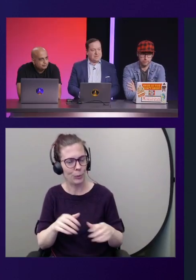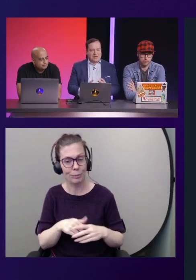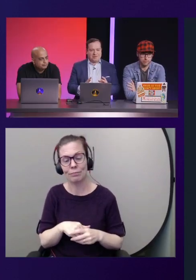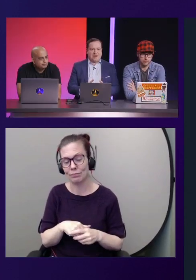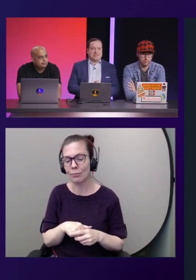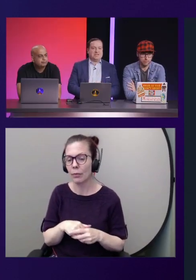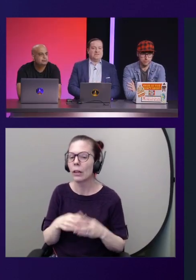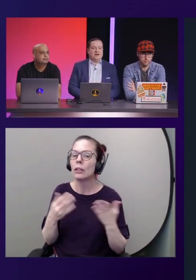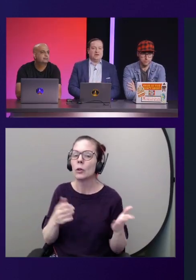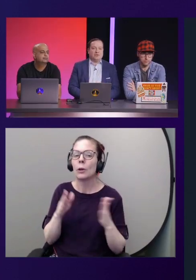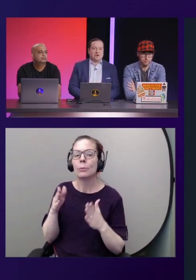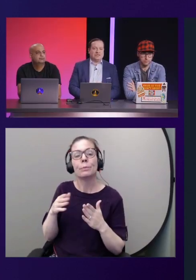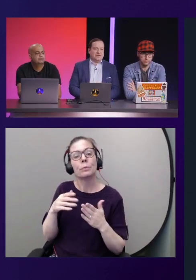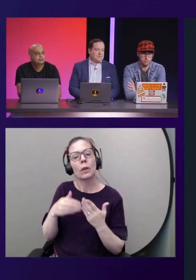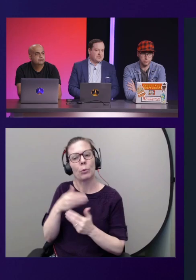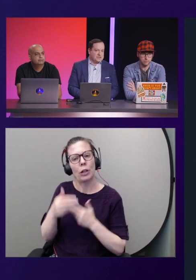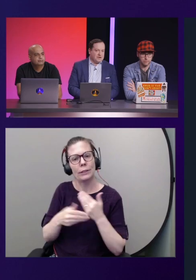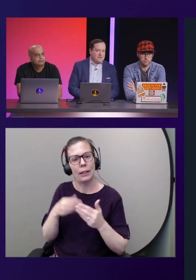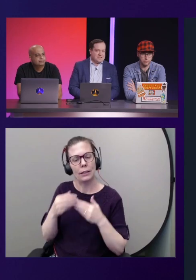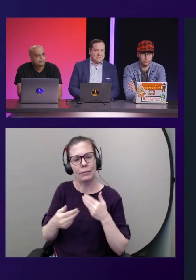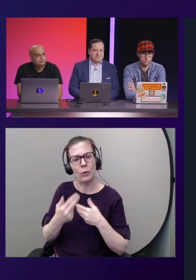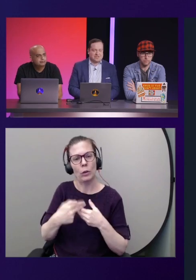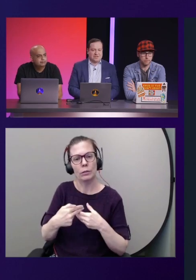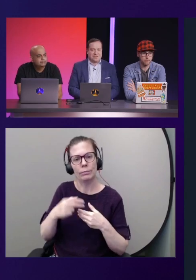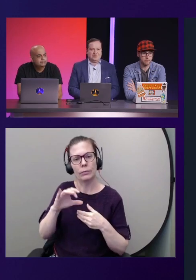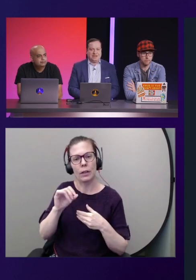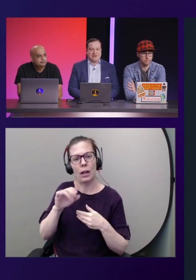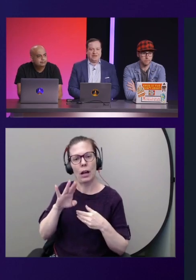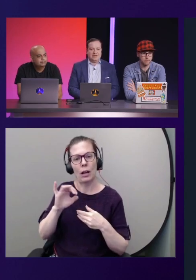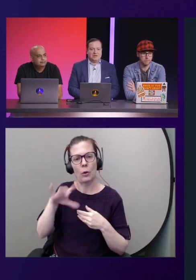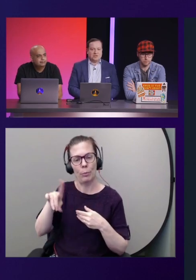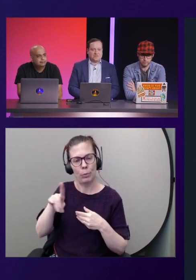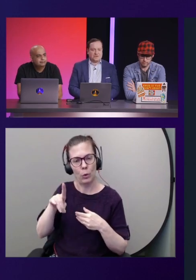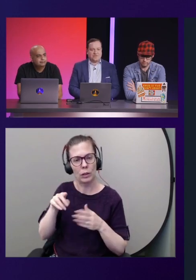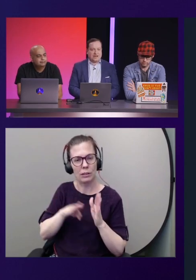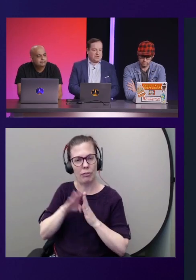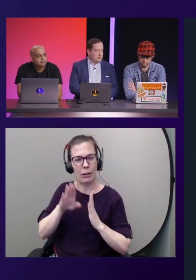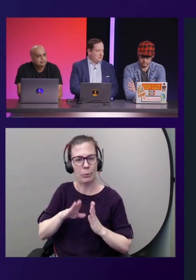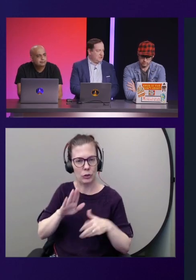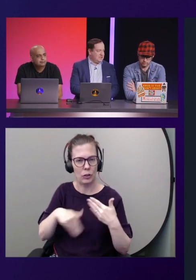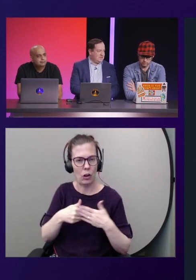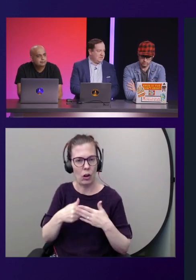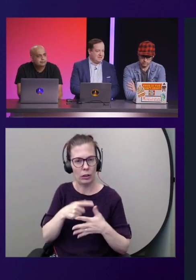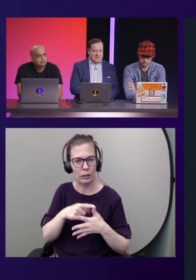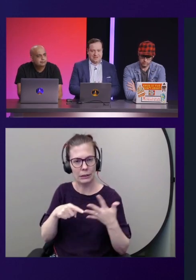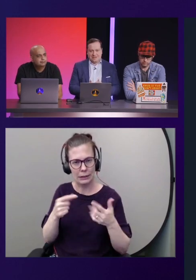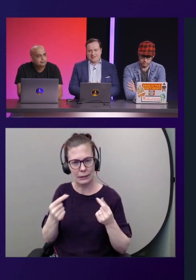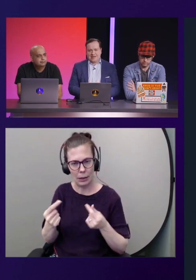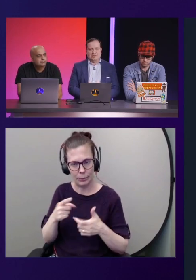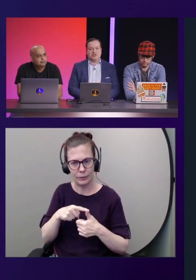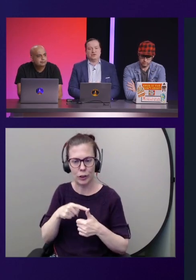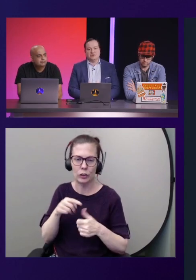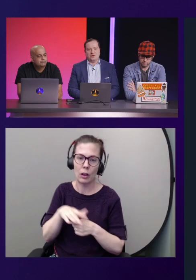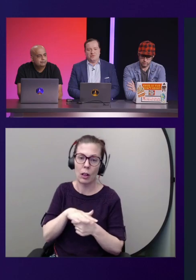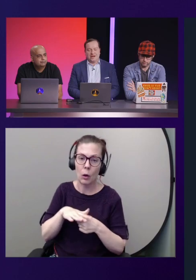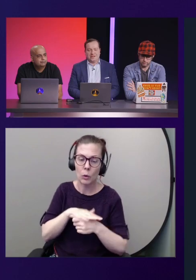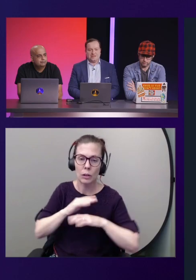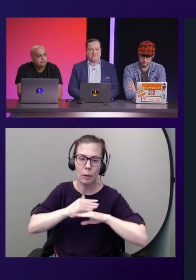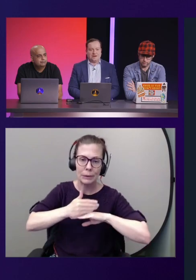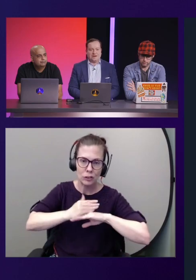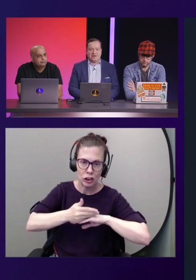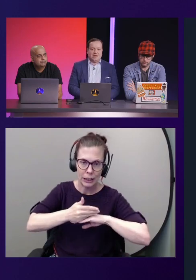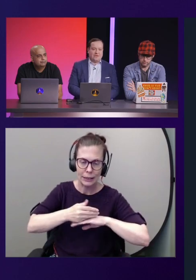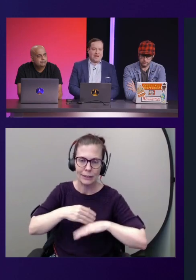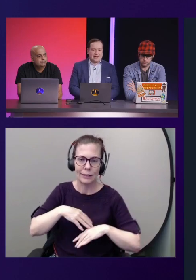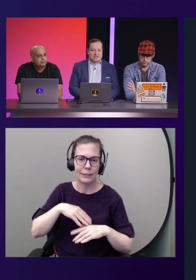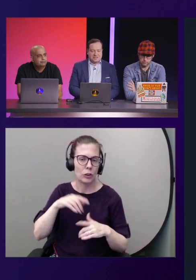talk about the process of onboarding developers and all the steps that you need, right? So first, you've got your local machine, and like I mentioned earlier, you've got to